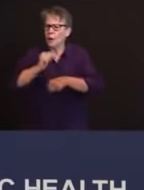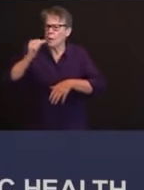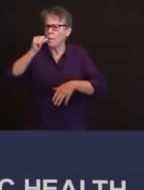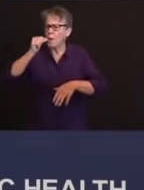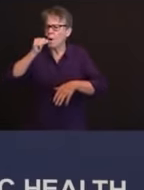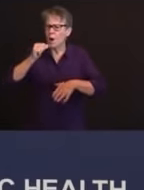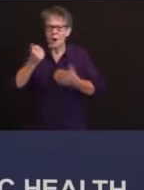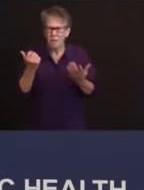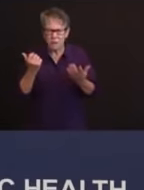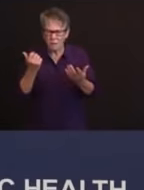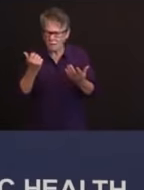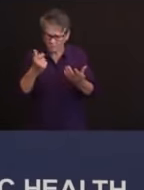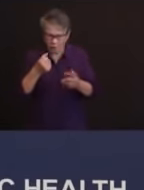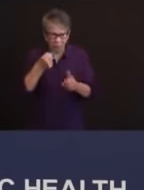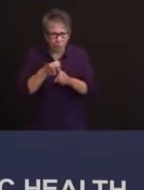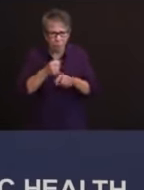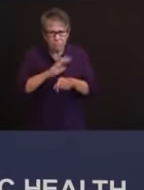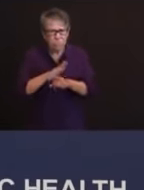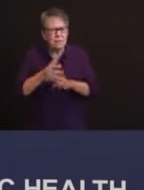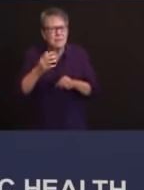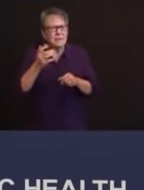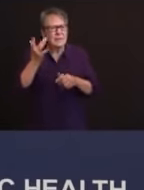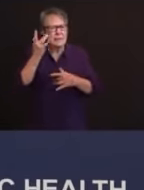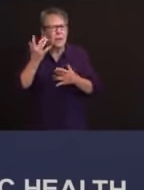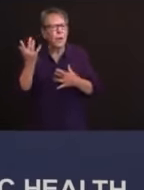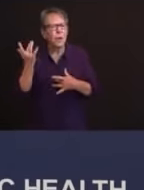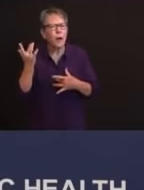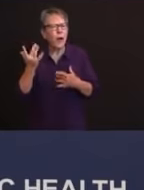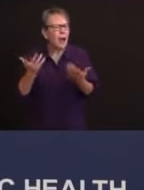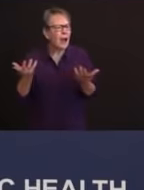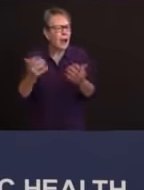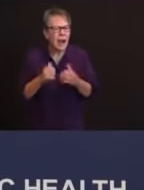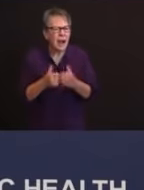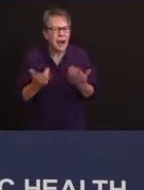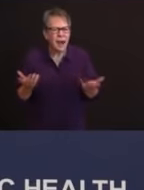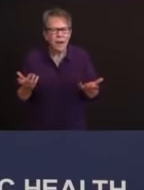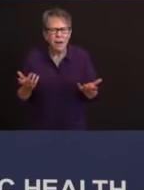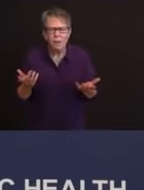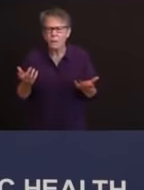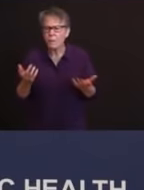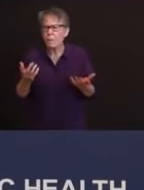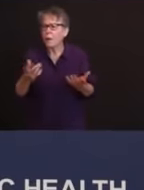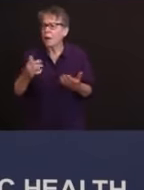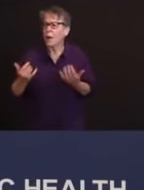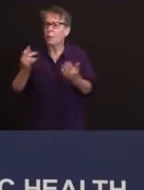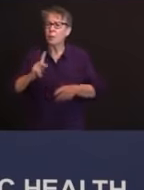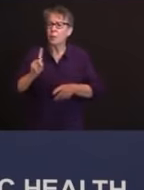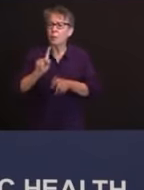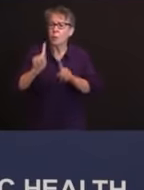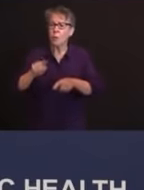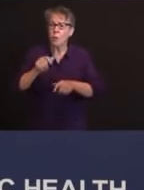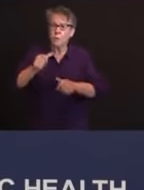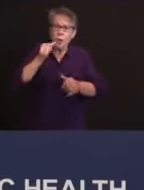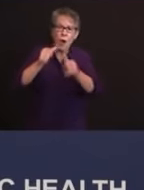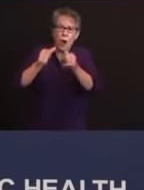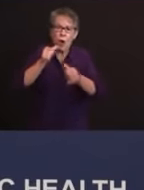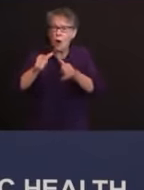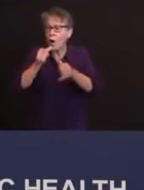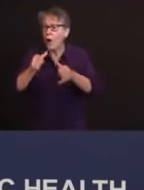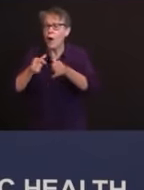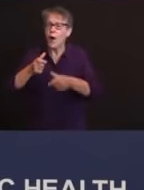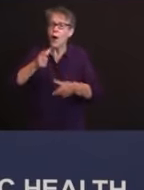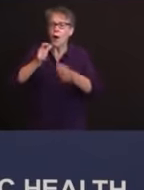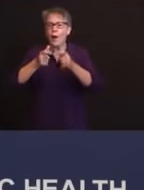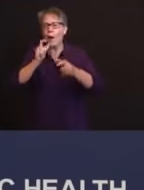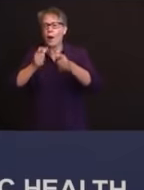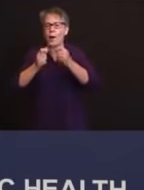happening? And I know the governor mentioned the idea of the cutoff, maybe people getting a little sloppy as the night goes on. But seriously, why 10 p.m.? Why not 8? Why